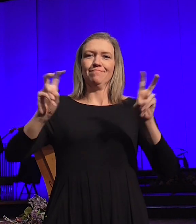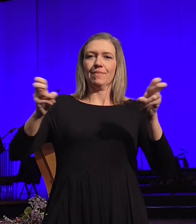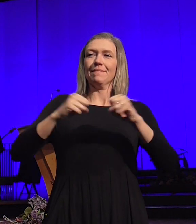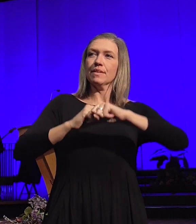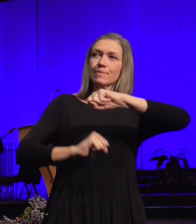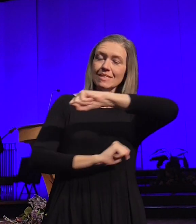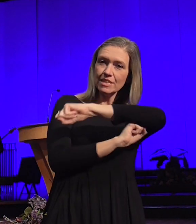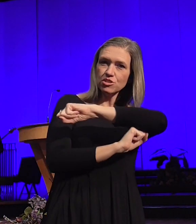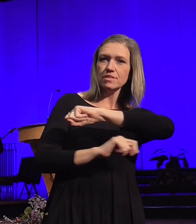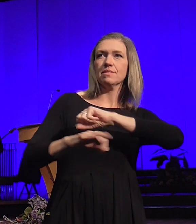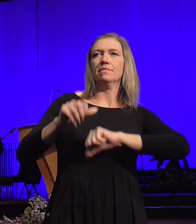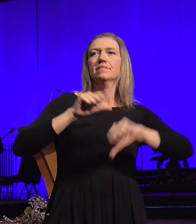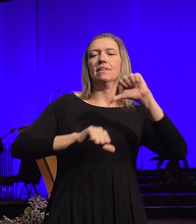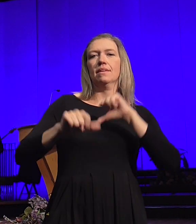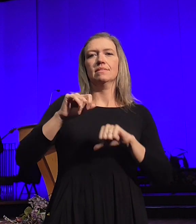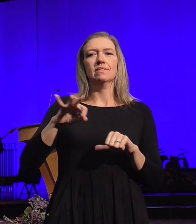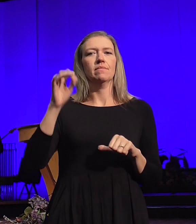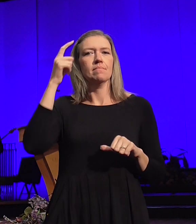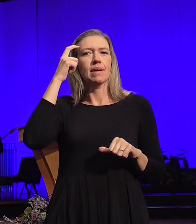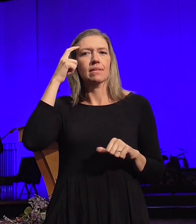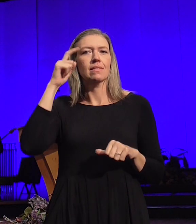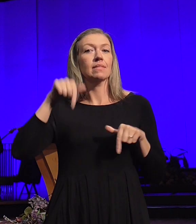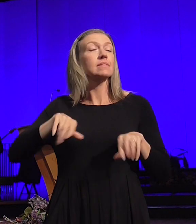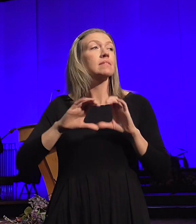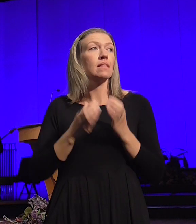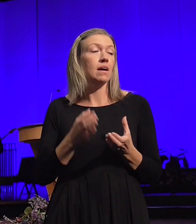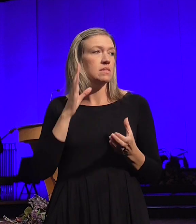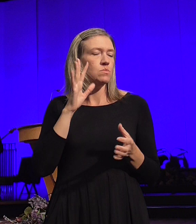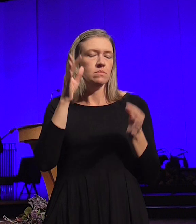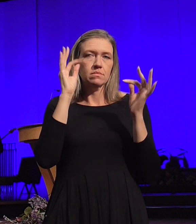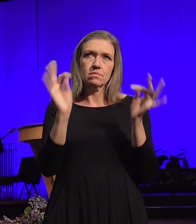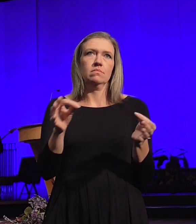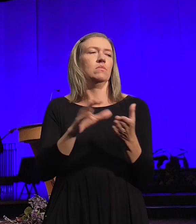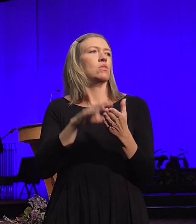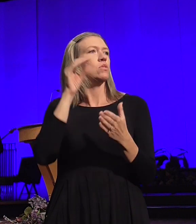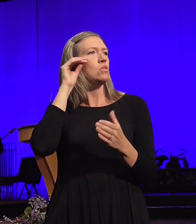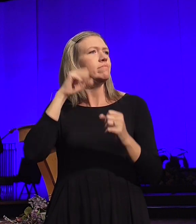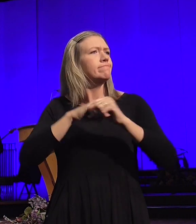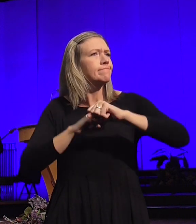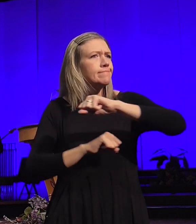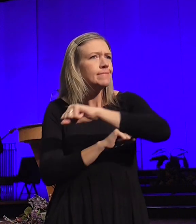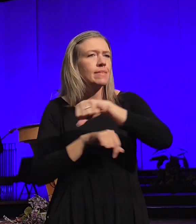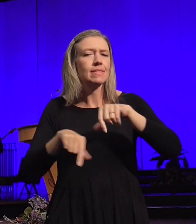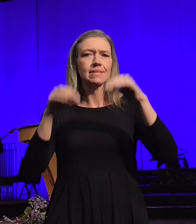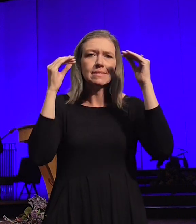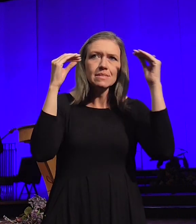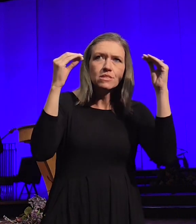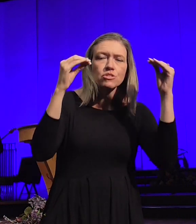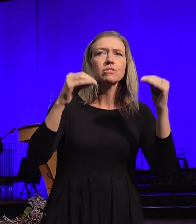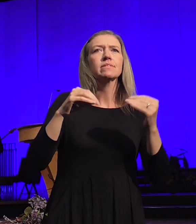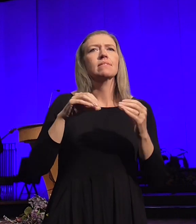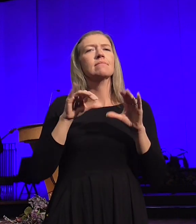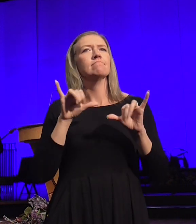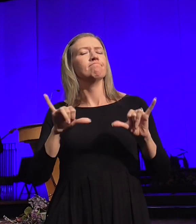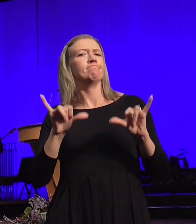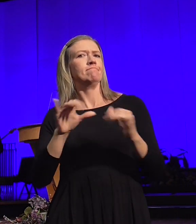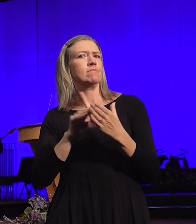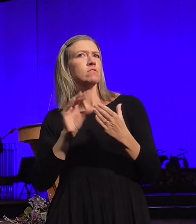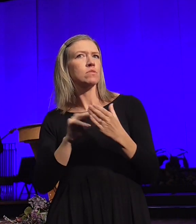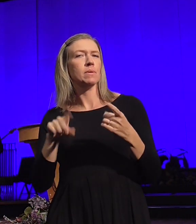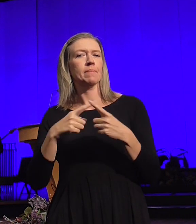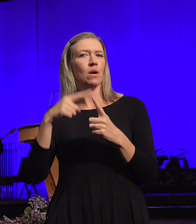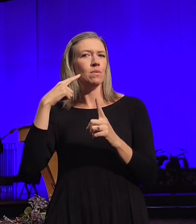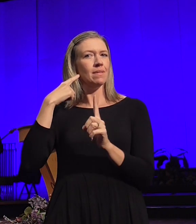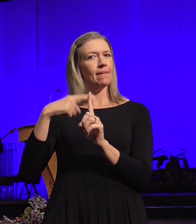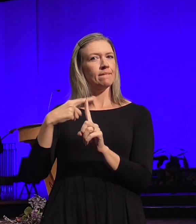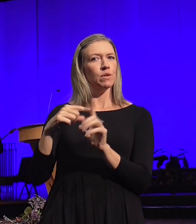of Mind. In this class, you will absolutely learn the core principles of our teaching. You'll get to learn more about affirmations and how to use